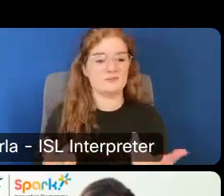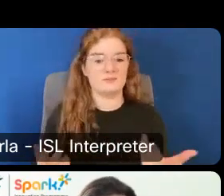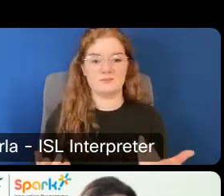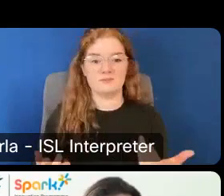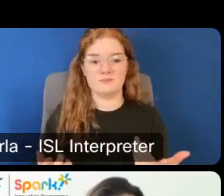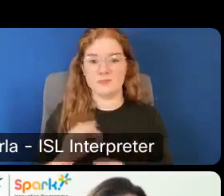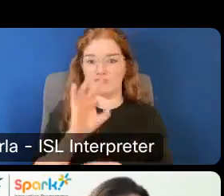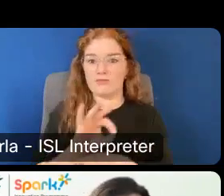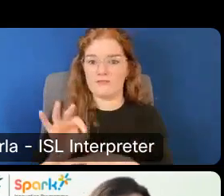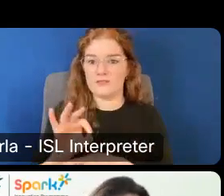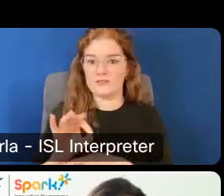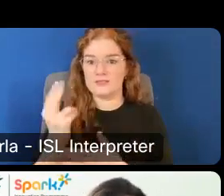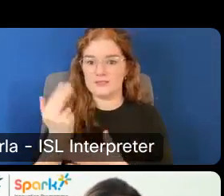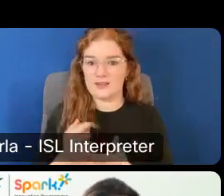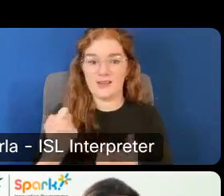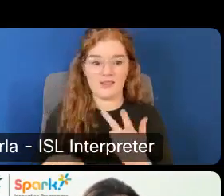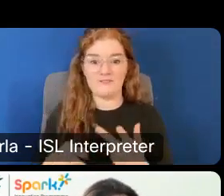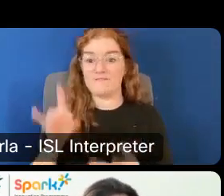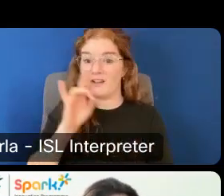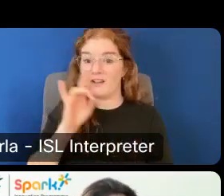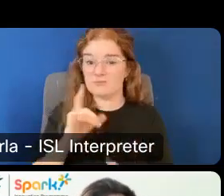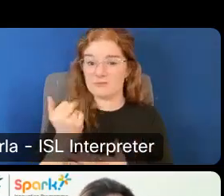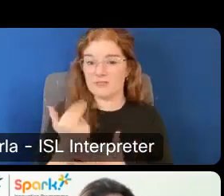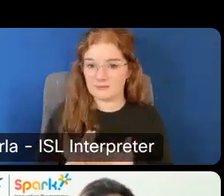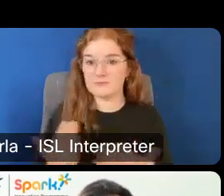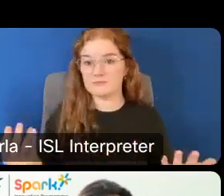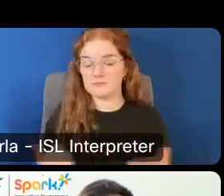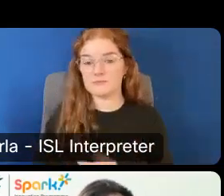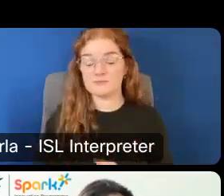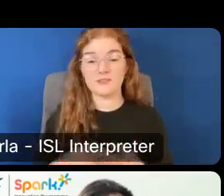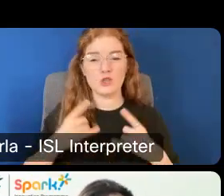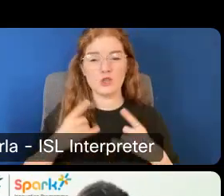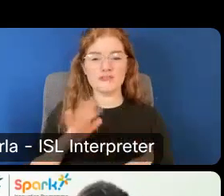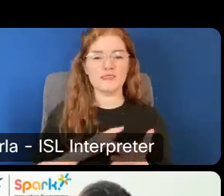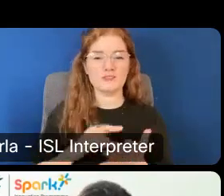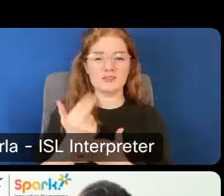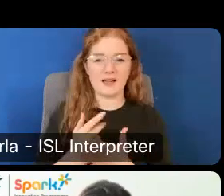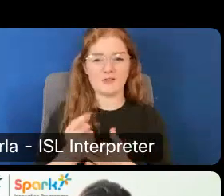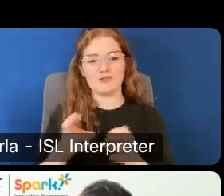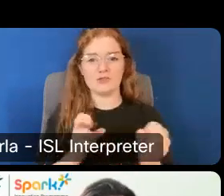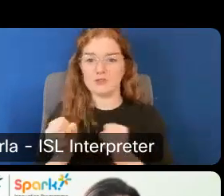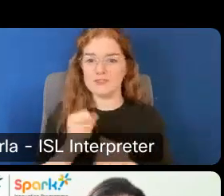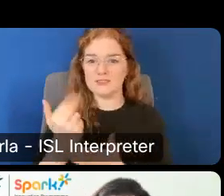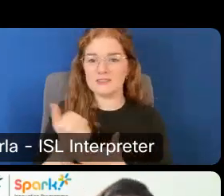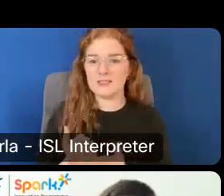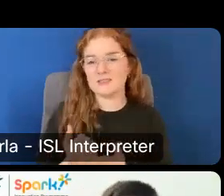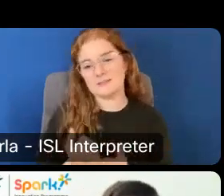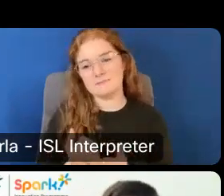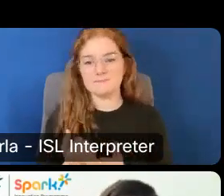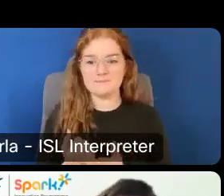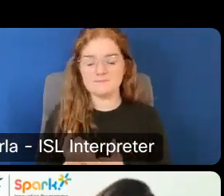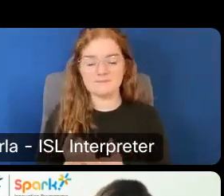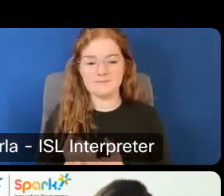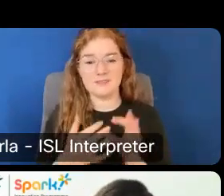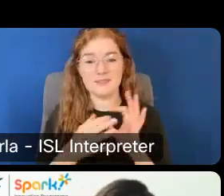graphic design, and then fashion design. Human-centered design or service design that we're going to talk to you about today in relation